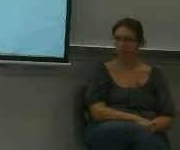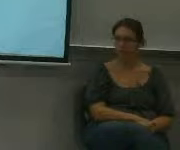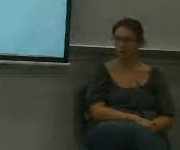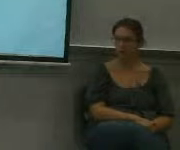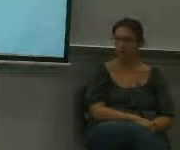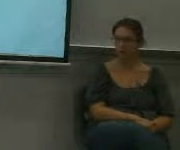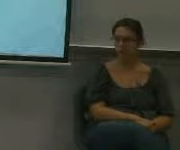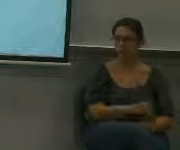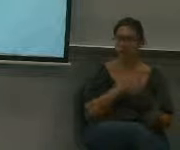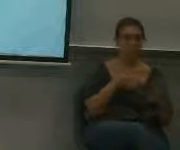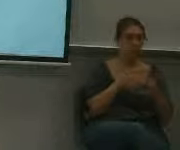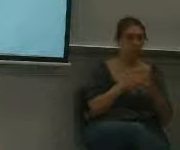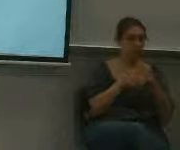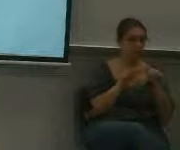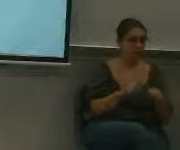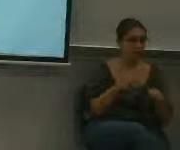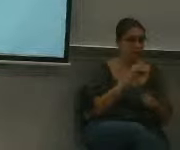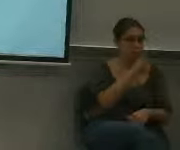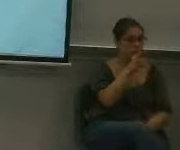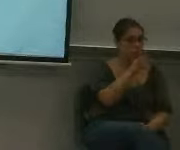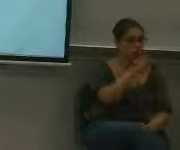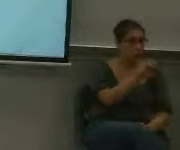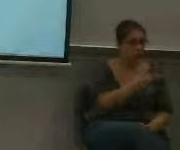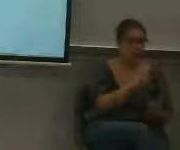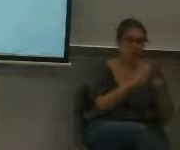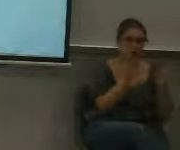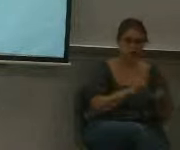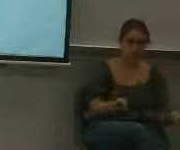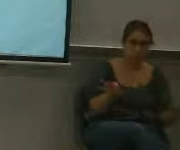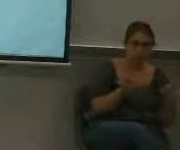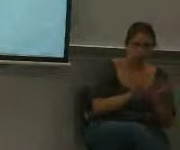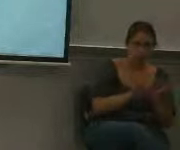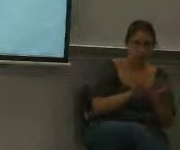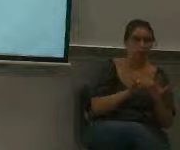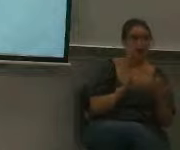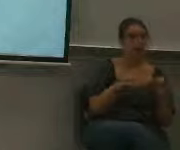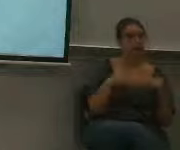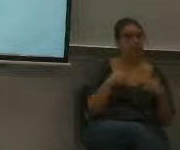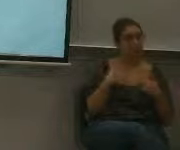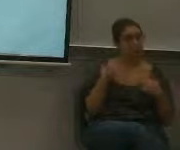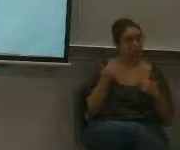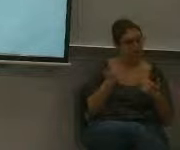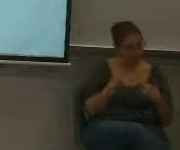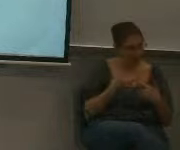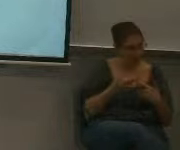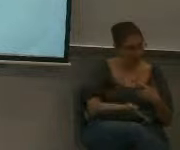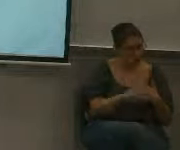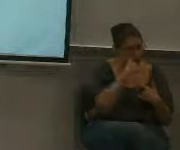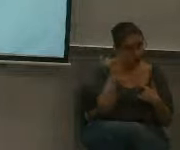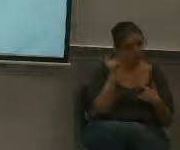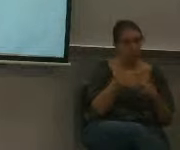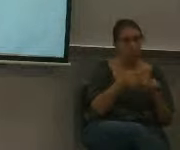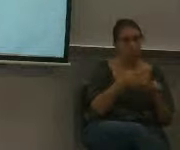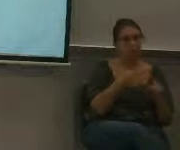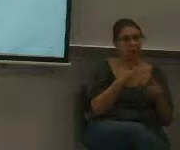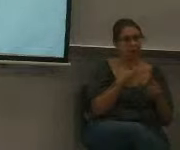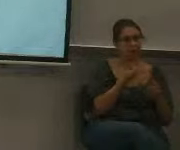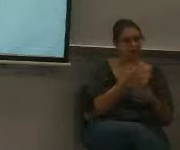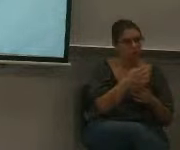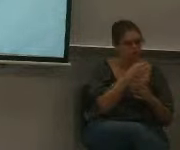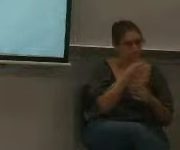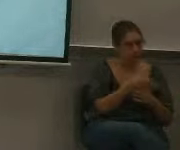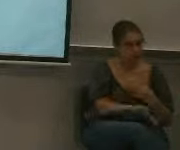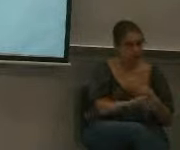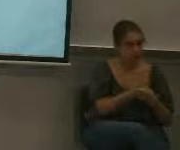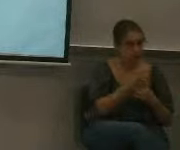flow are extremely important. Animals are common when large channels exist in groundwater. And these karst aquifers have fabulous diversity. You